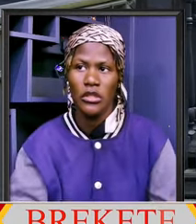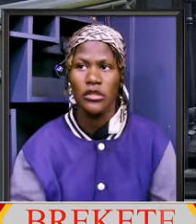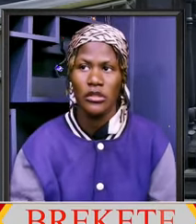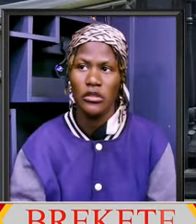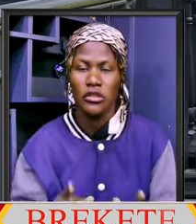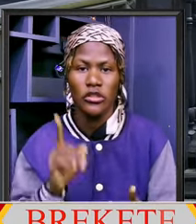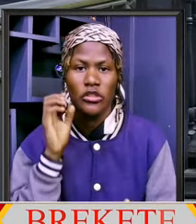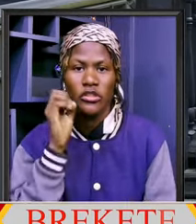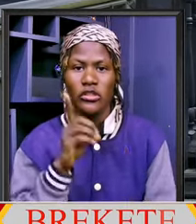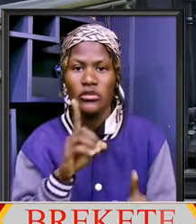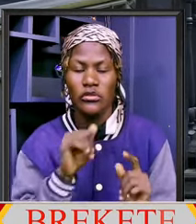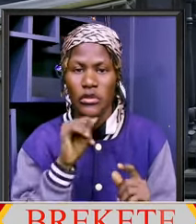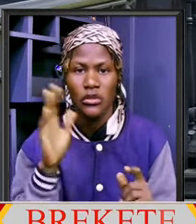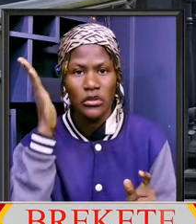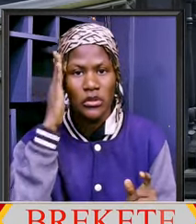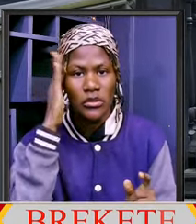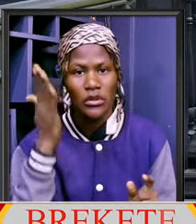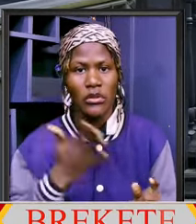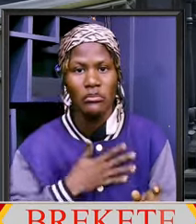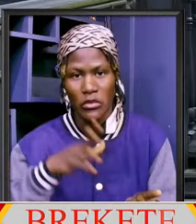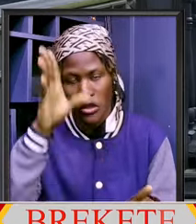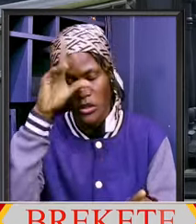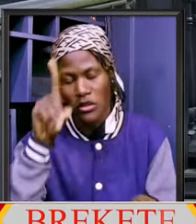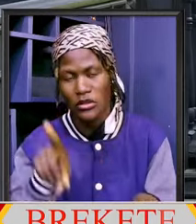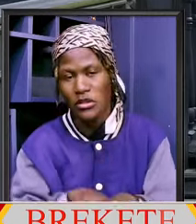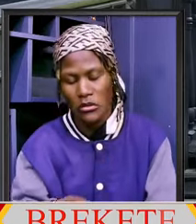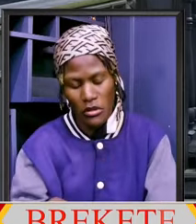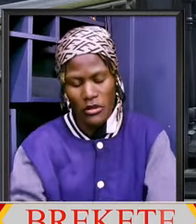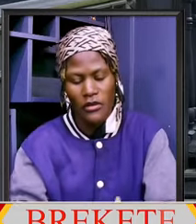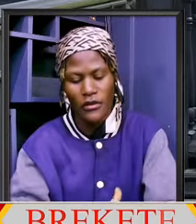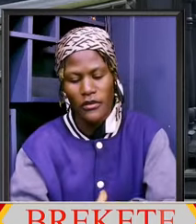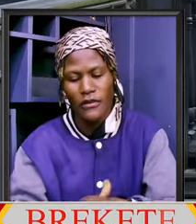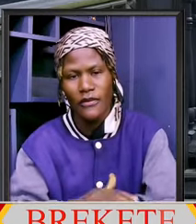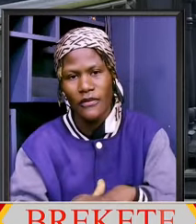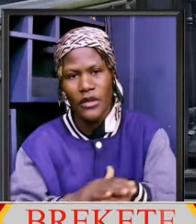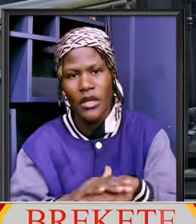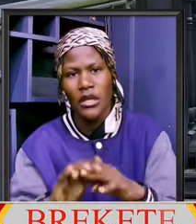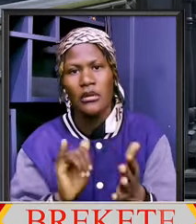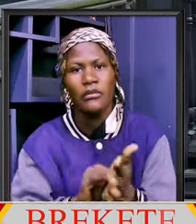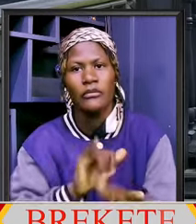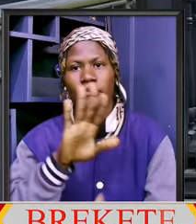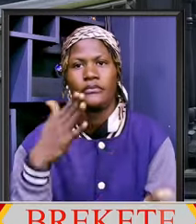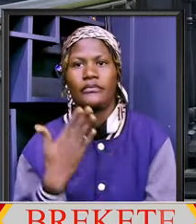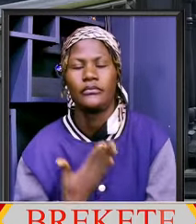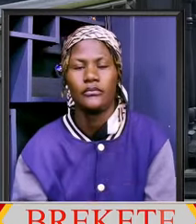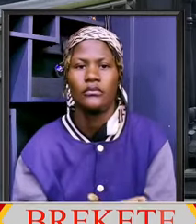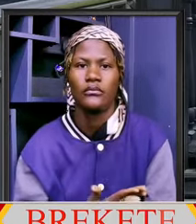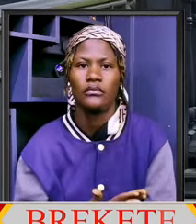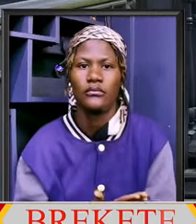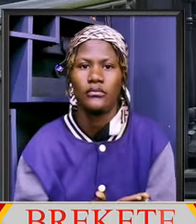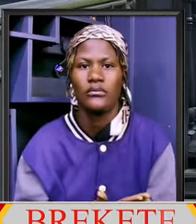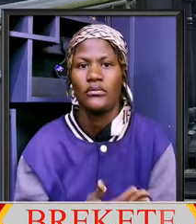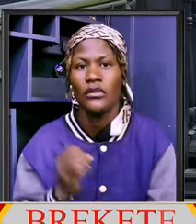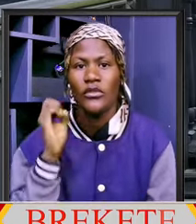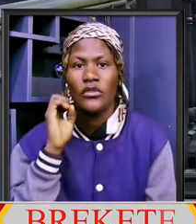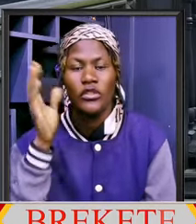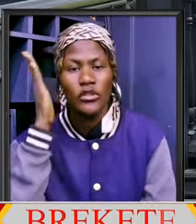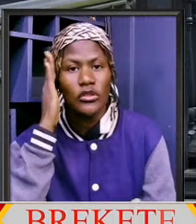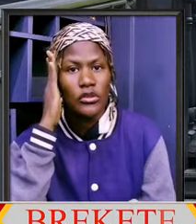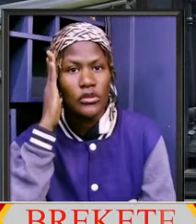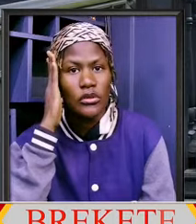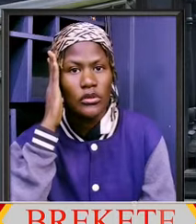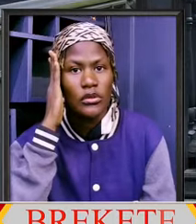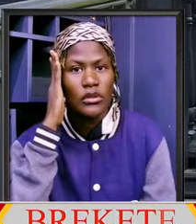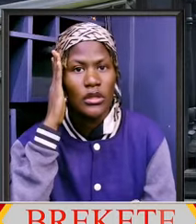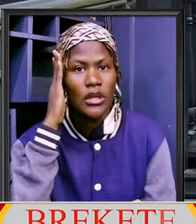know who my husband is. She can only feel him, and she knows his voice. She knows her grandchildren by